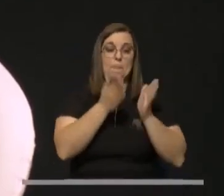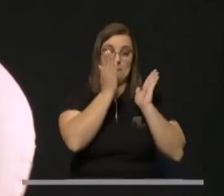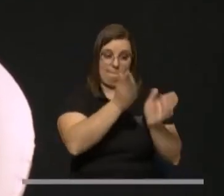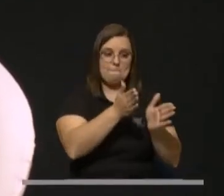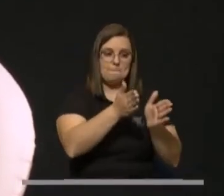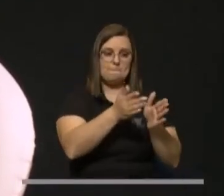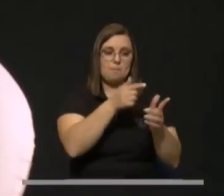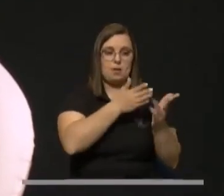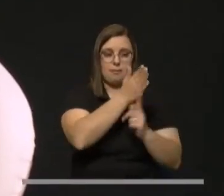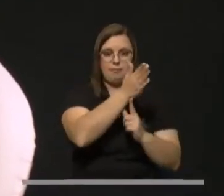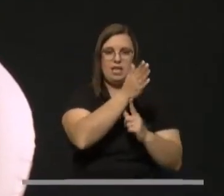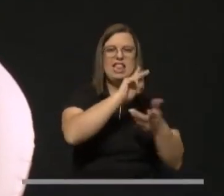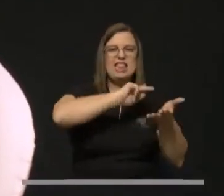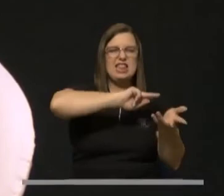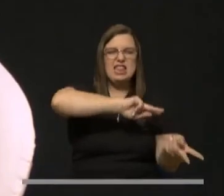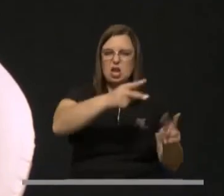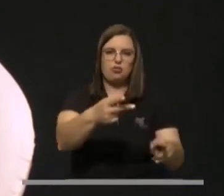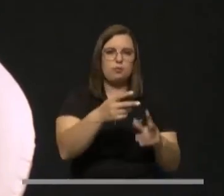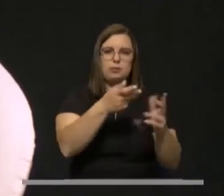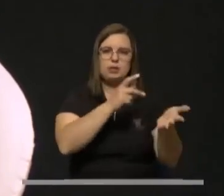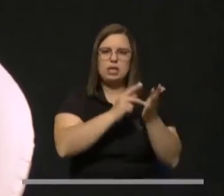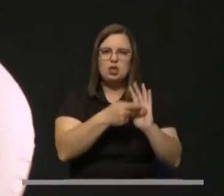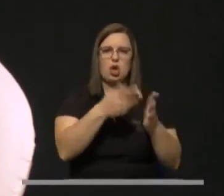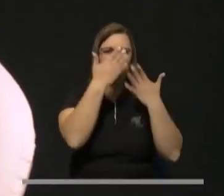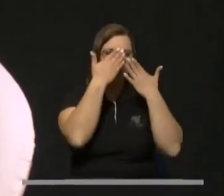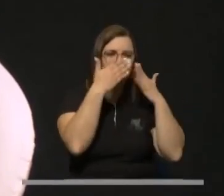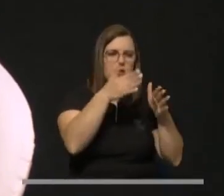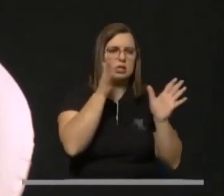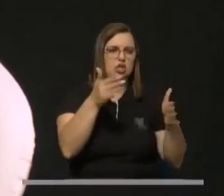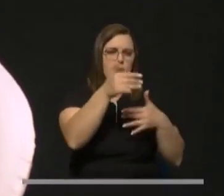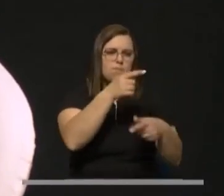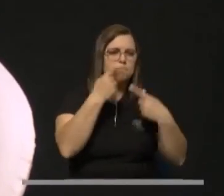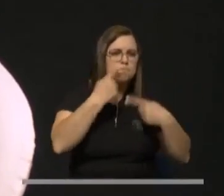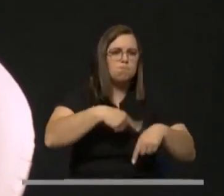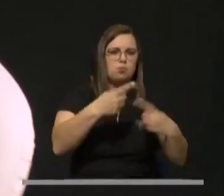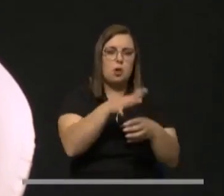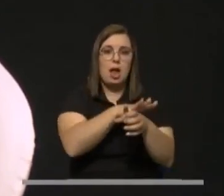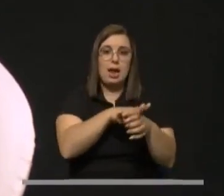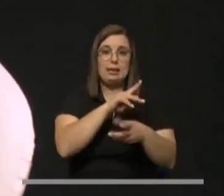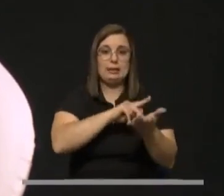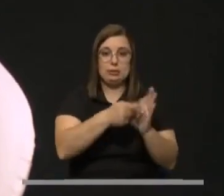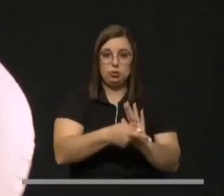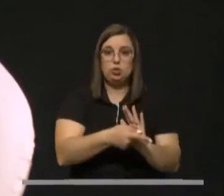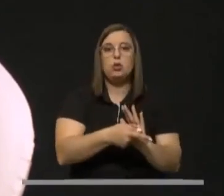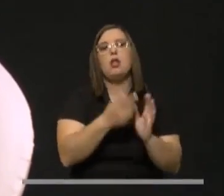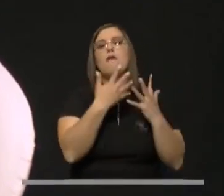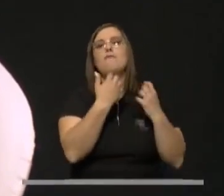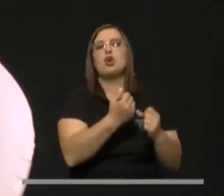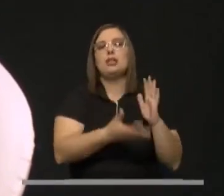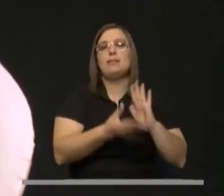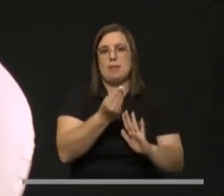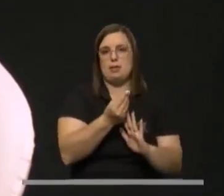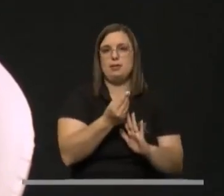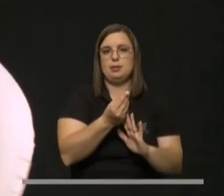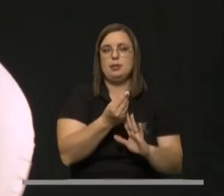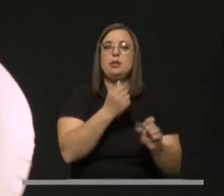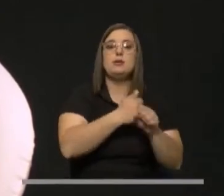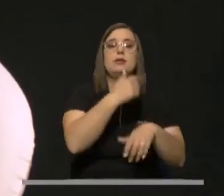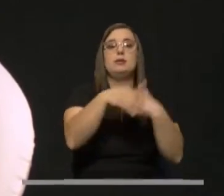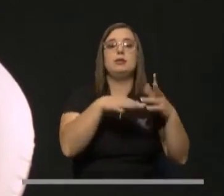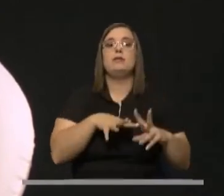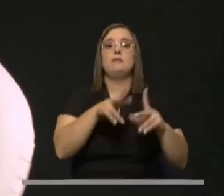here. That we have this technological transformation, this democracy, this public space. It reinforces